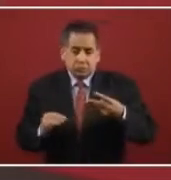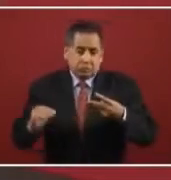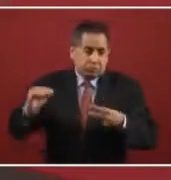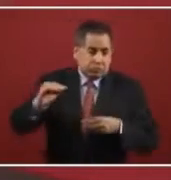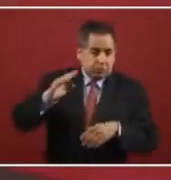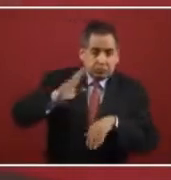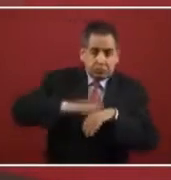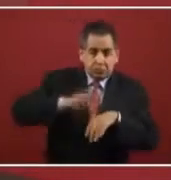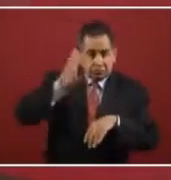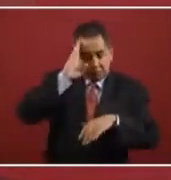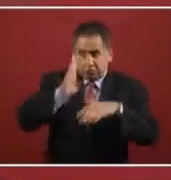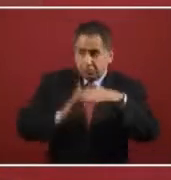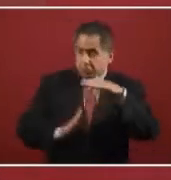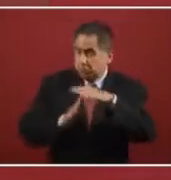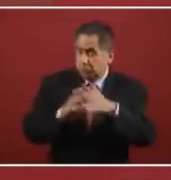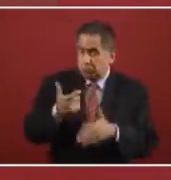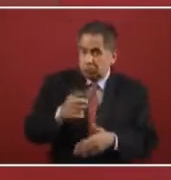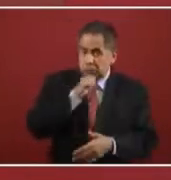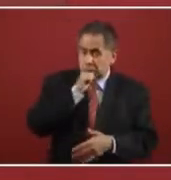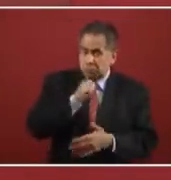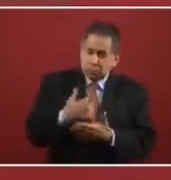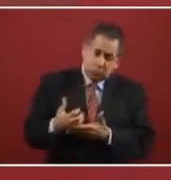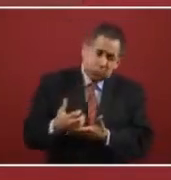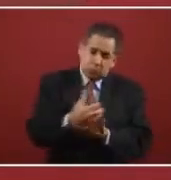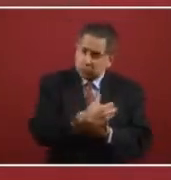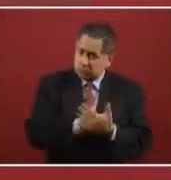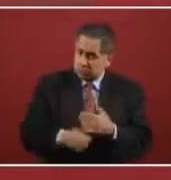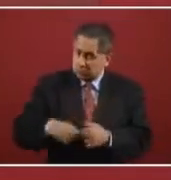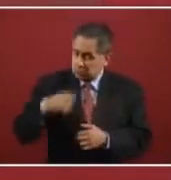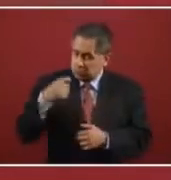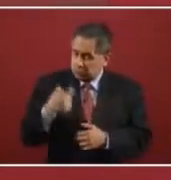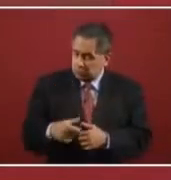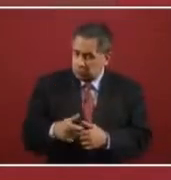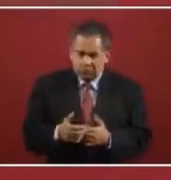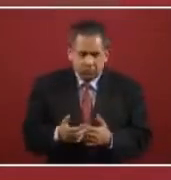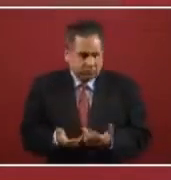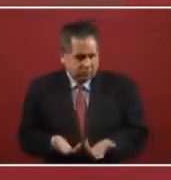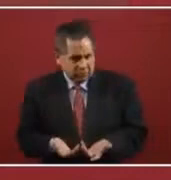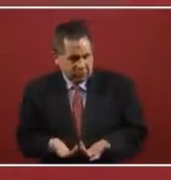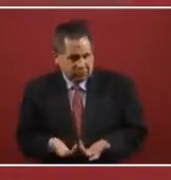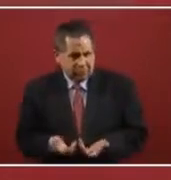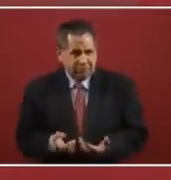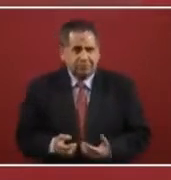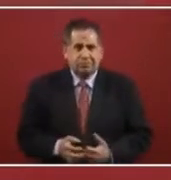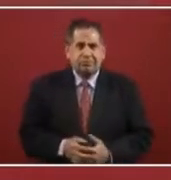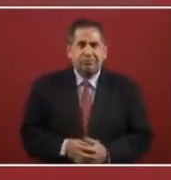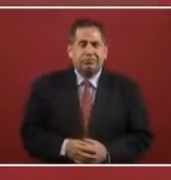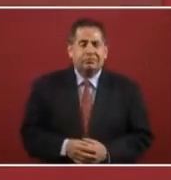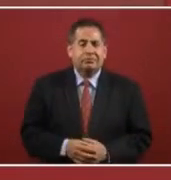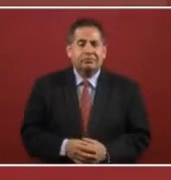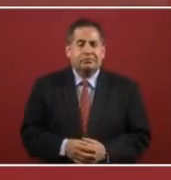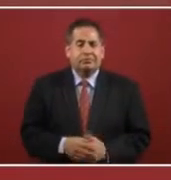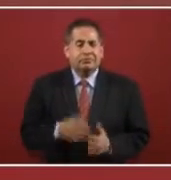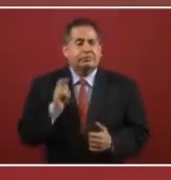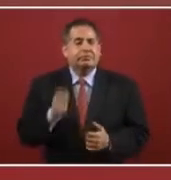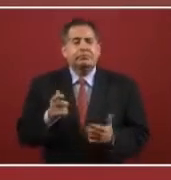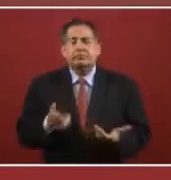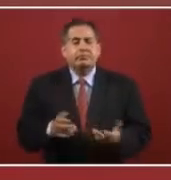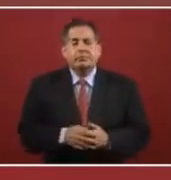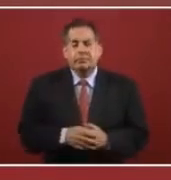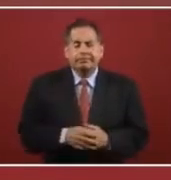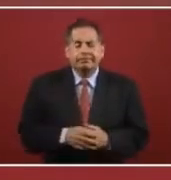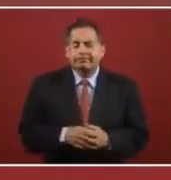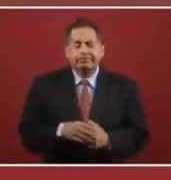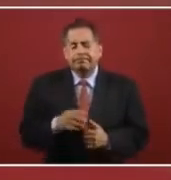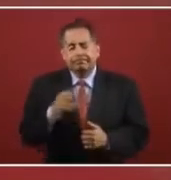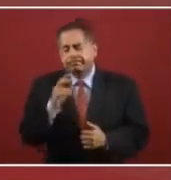altos. Were of the highest. Eran de los más elevados. They were the most elevated. Entonces, no es